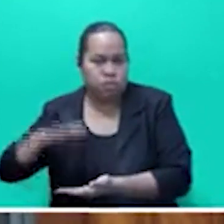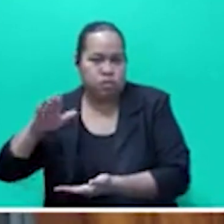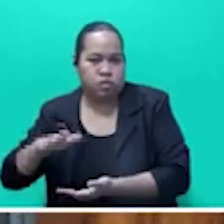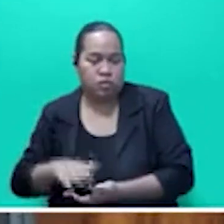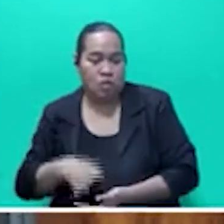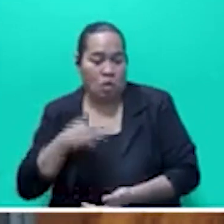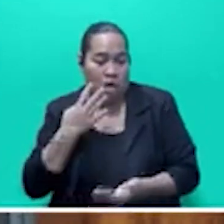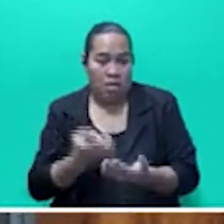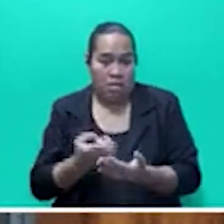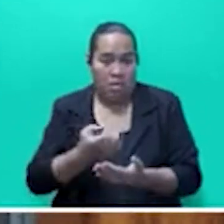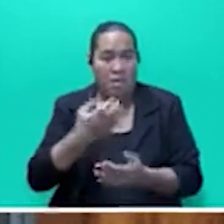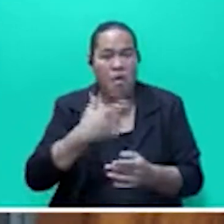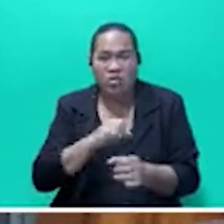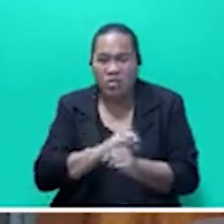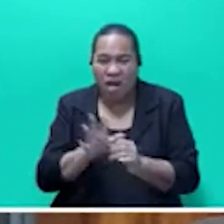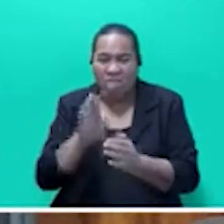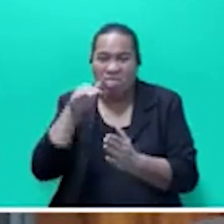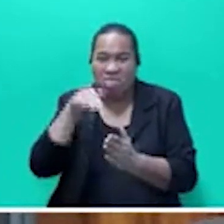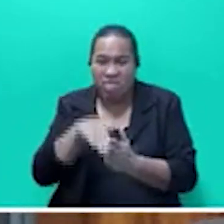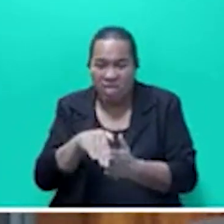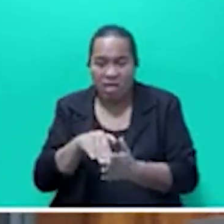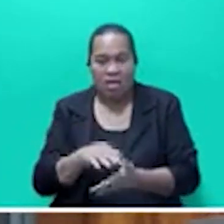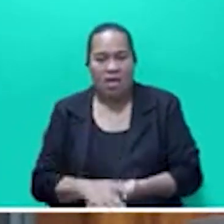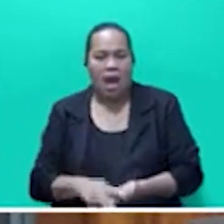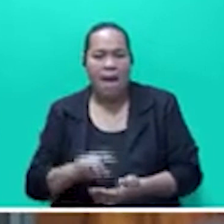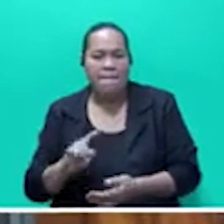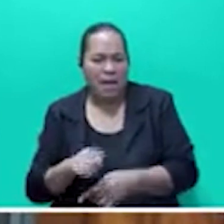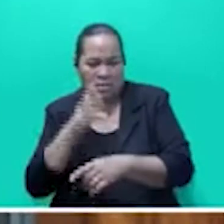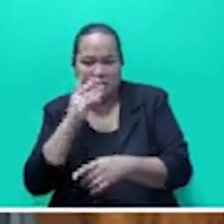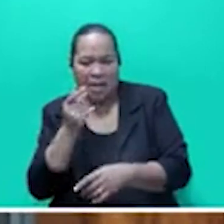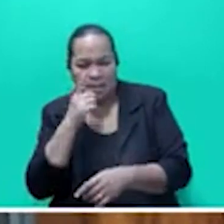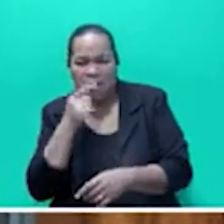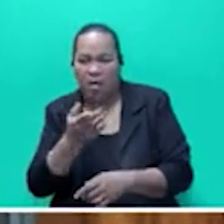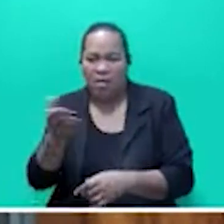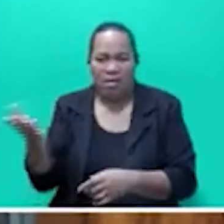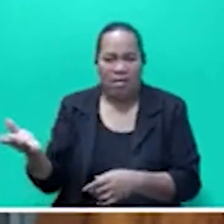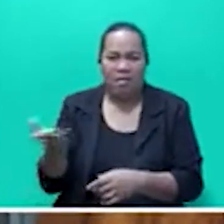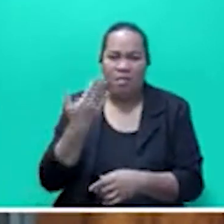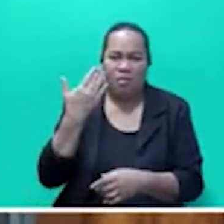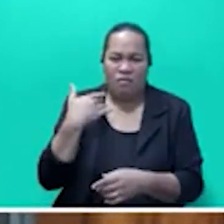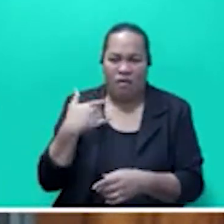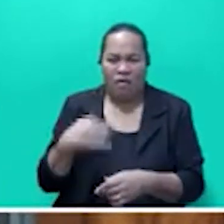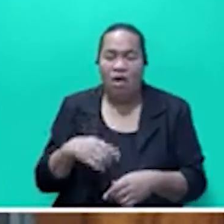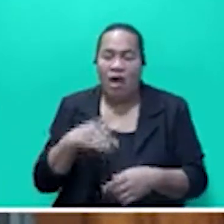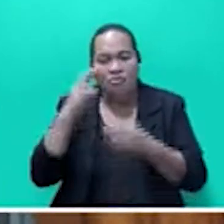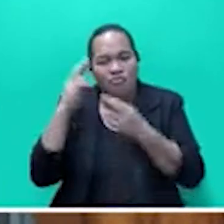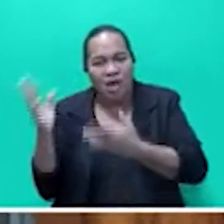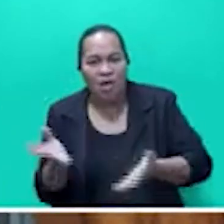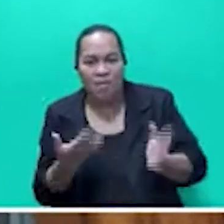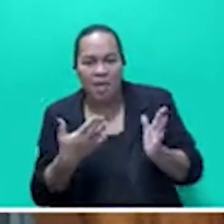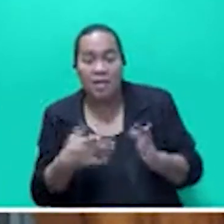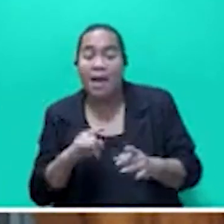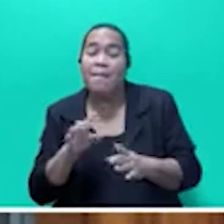economic downturn by COVID-19, and contrary to what politicians, some of them on the other side of the House, have recommended, Prime